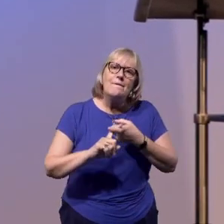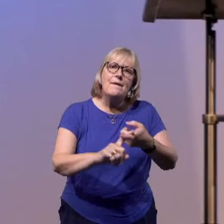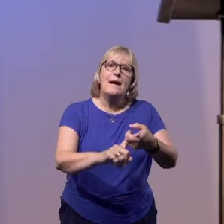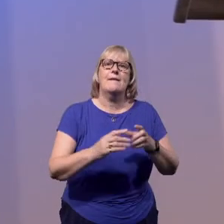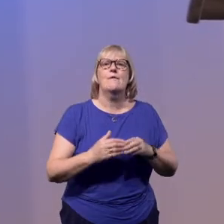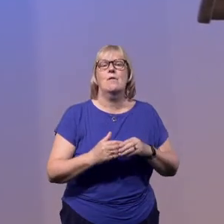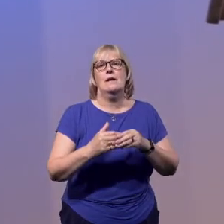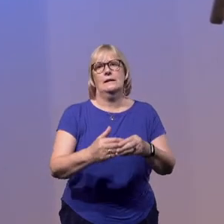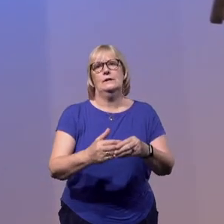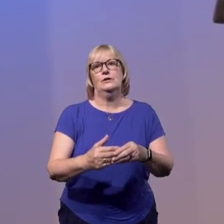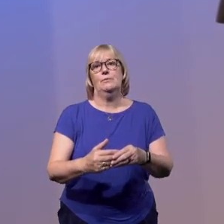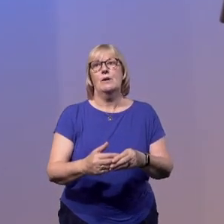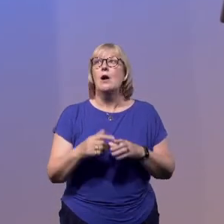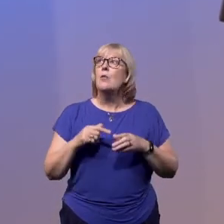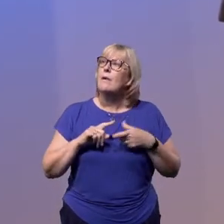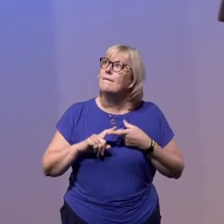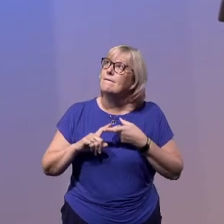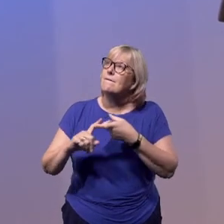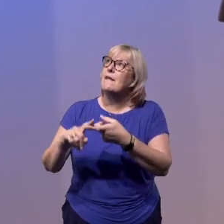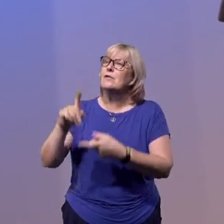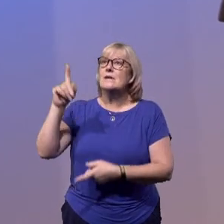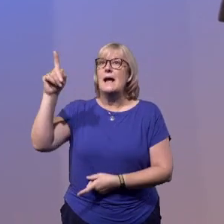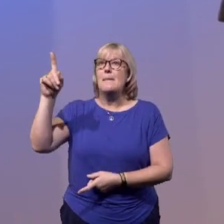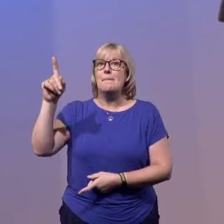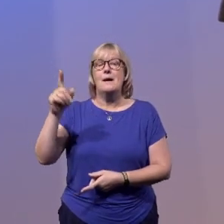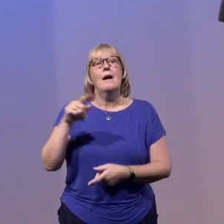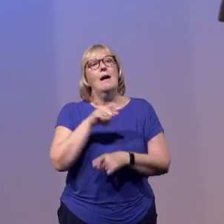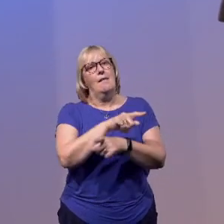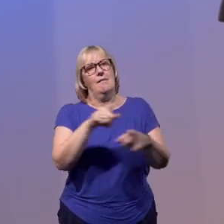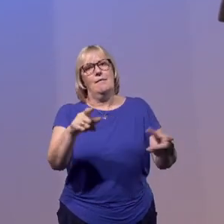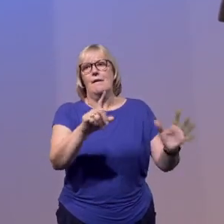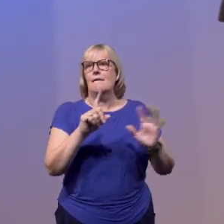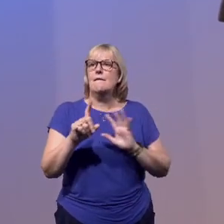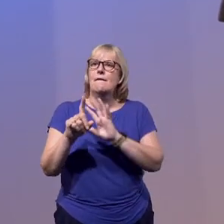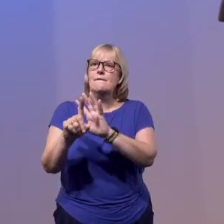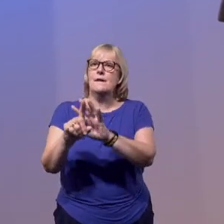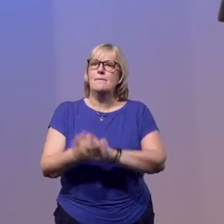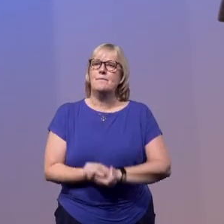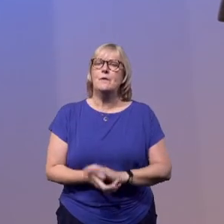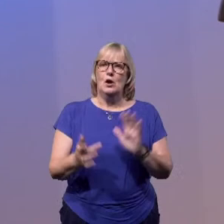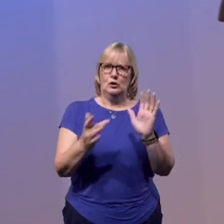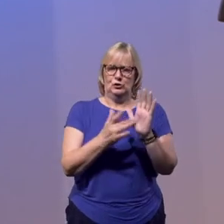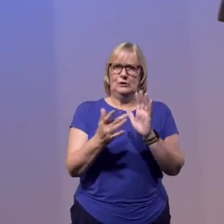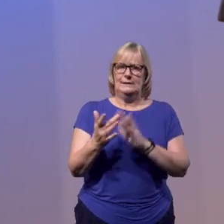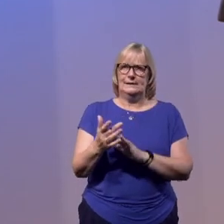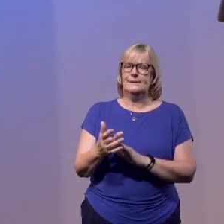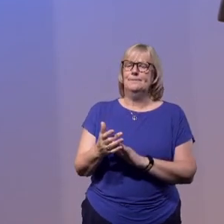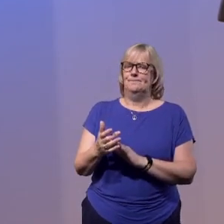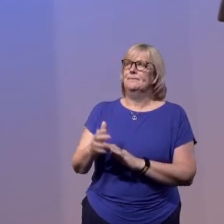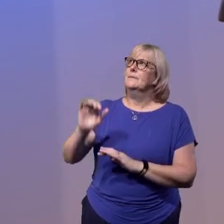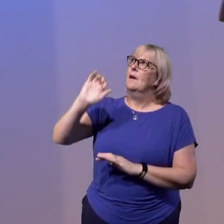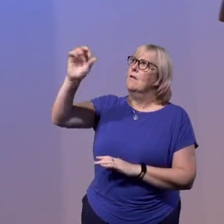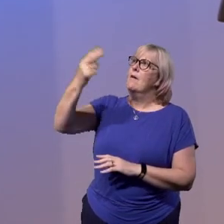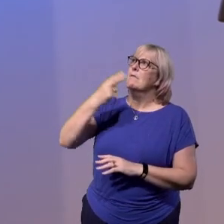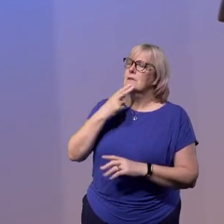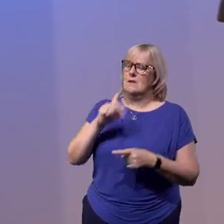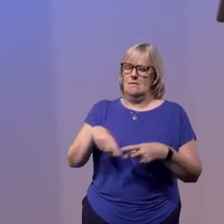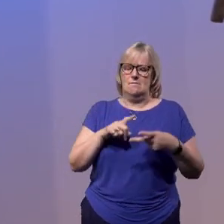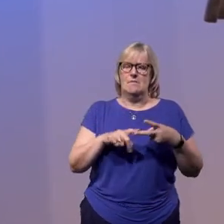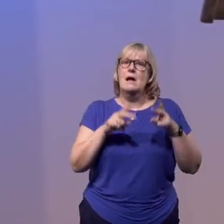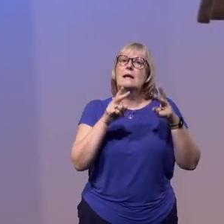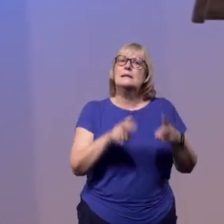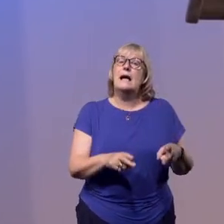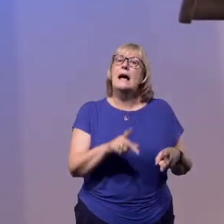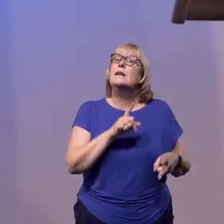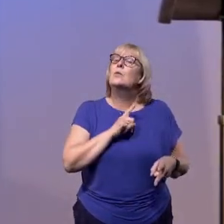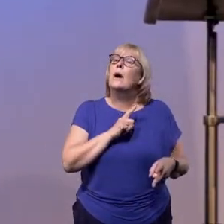mean to follow him for us all? So have I got who Jesus is? He's God's son. Do I know why he died? He died for me, but then will I obey?